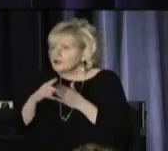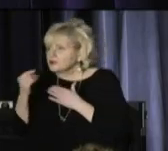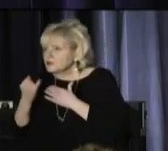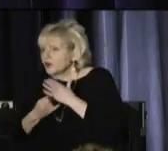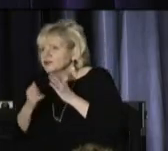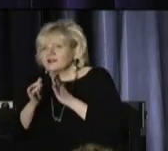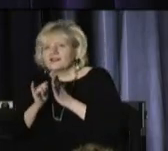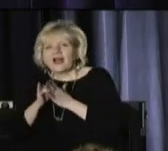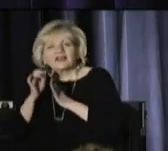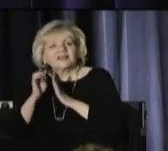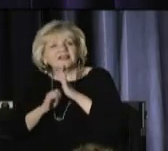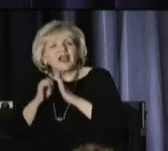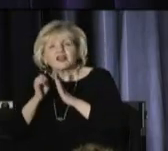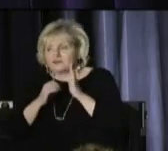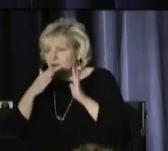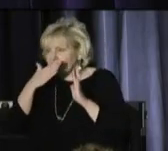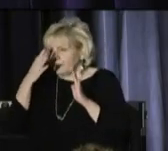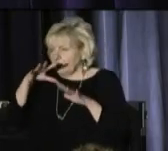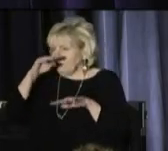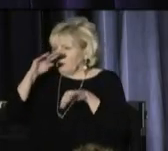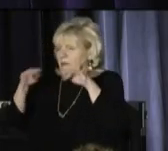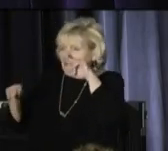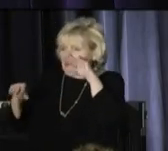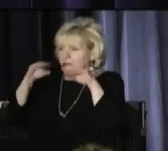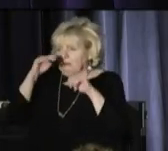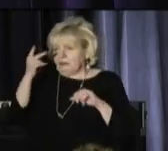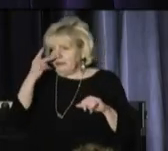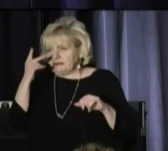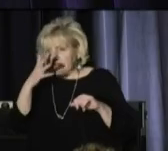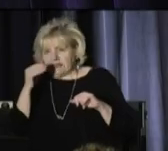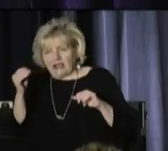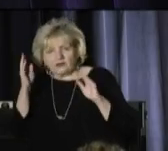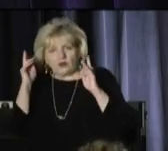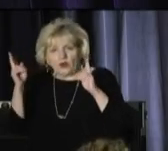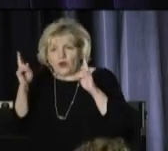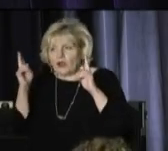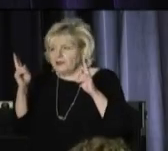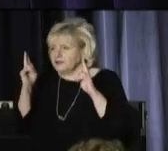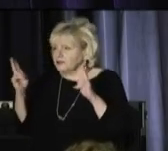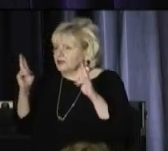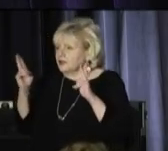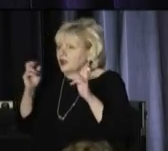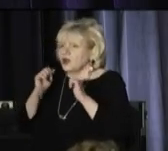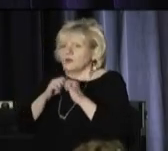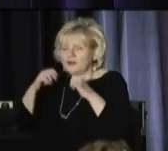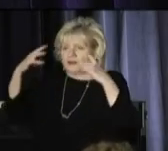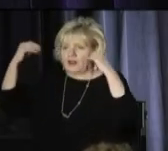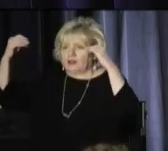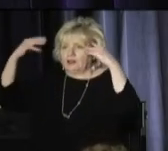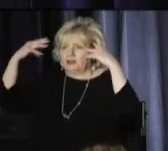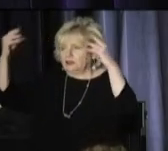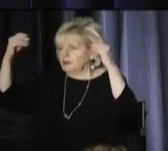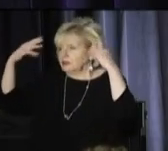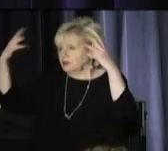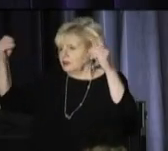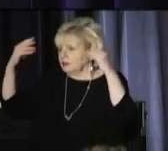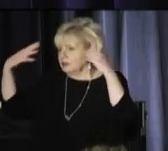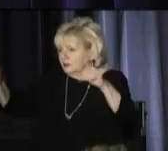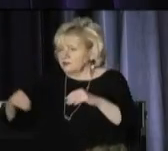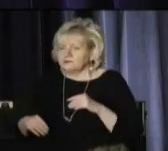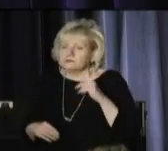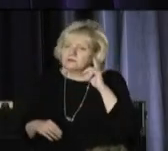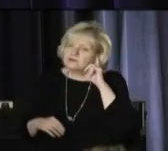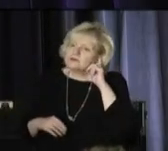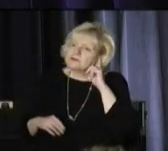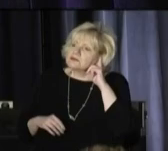elevators smelled of piss and the hallways buzzed with blinking, fly-soaked fluorescent lights. It is all